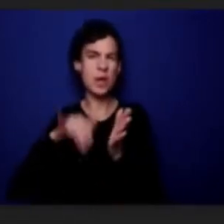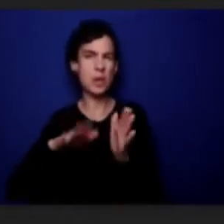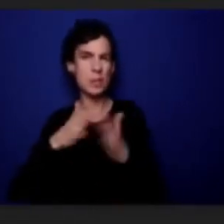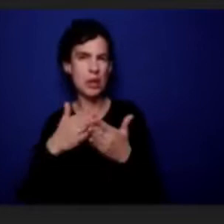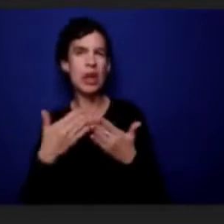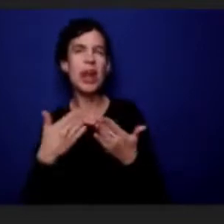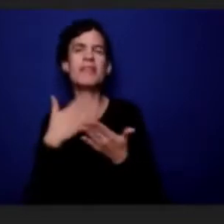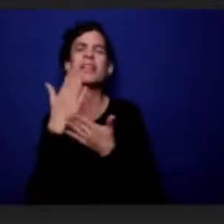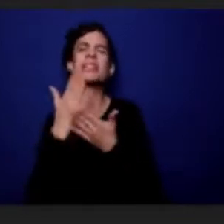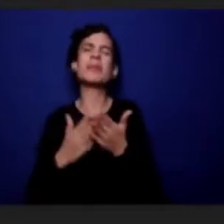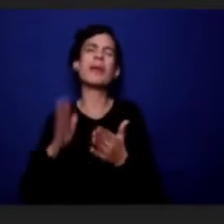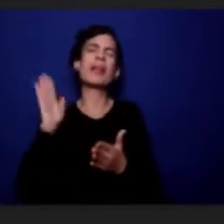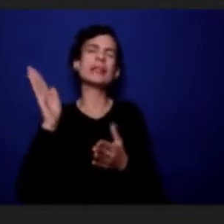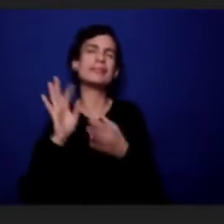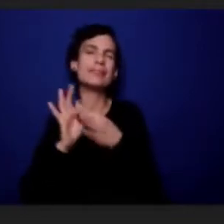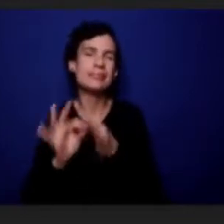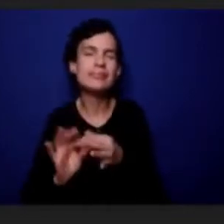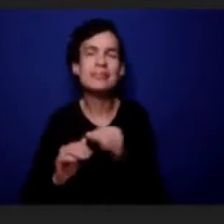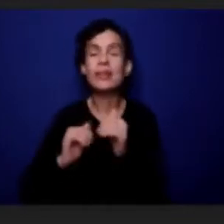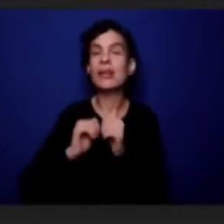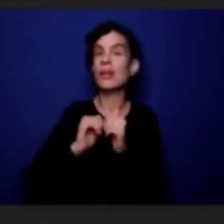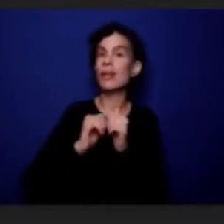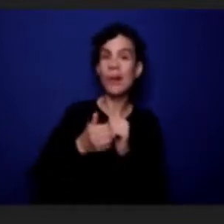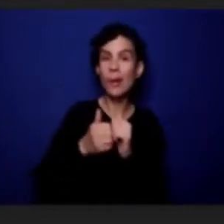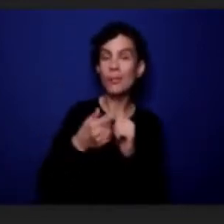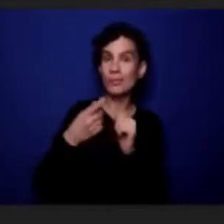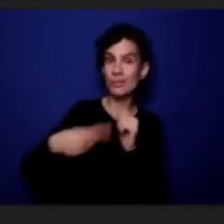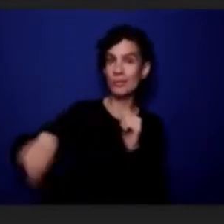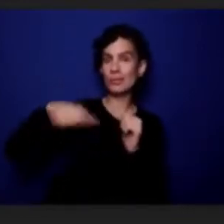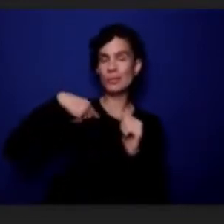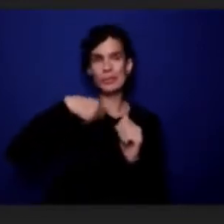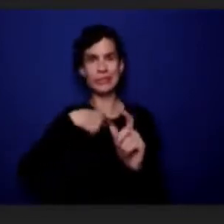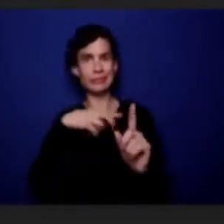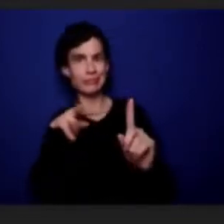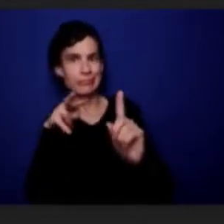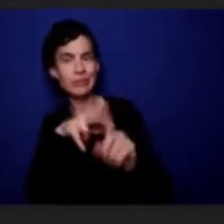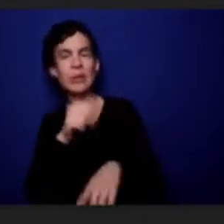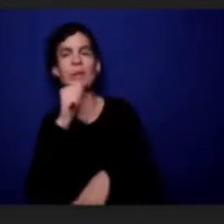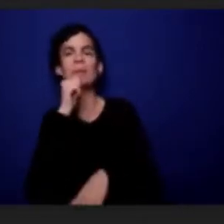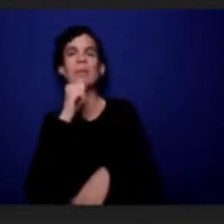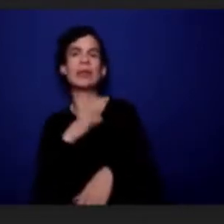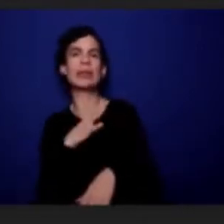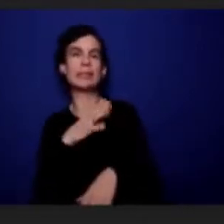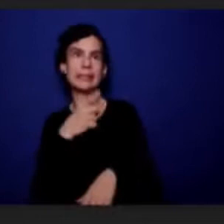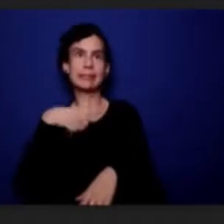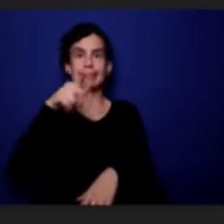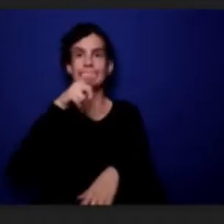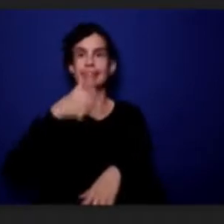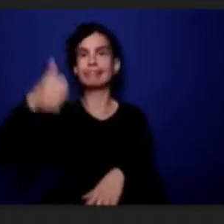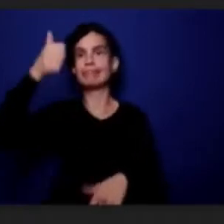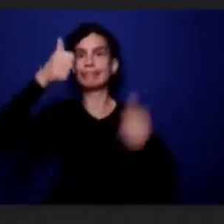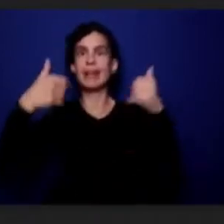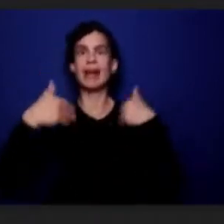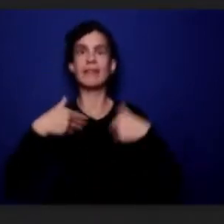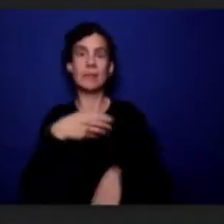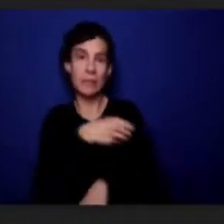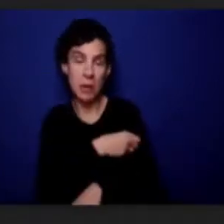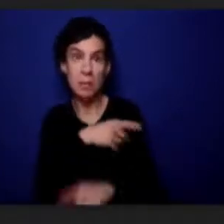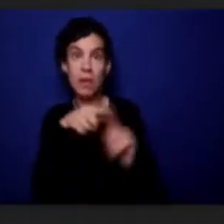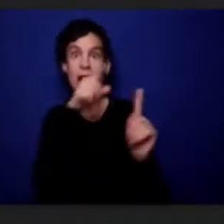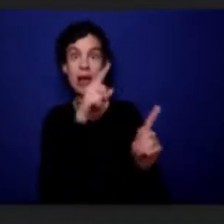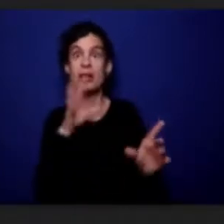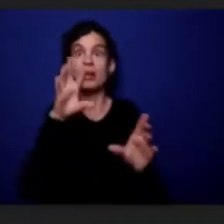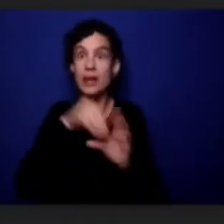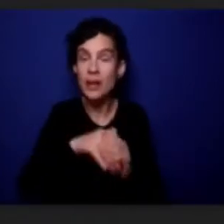Popular classicist Mary Beard, I think a few years ago, wrote this sort of book, I think, and then did a few lectures related, I think,